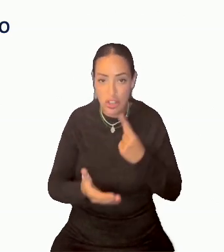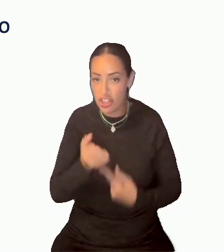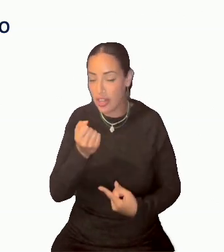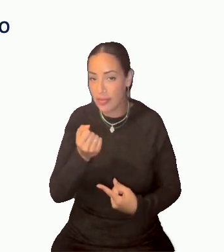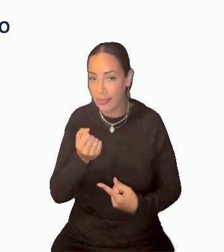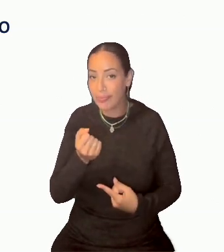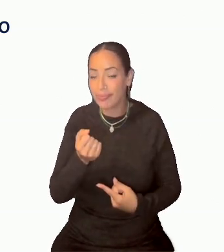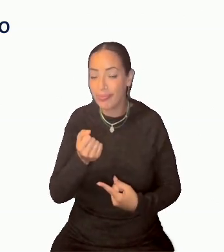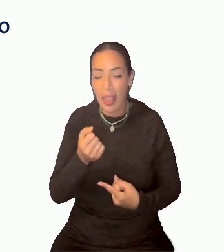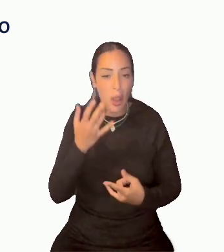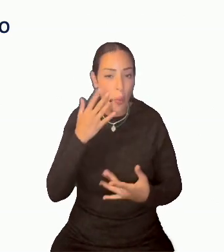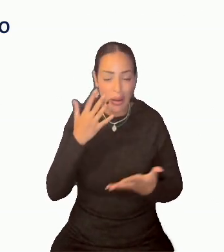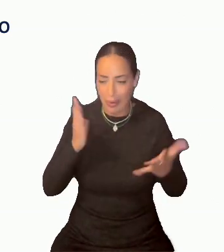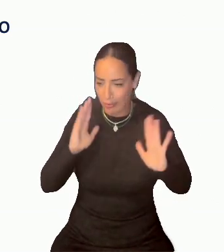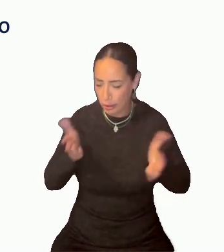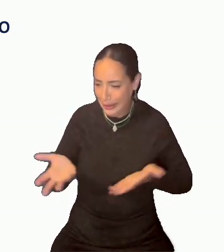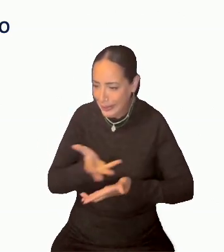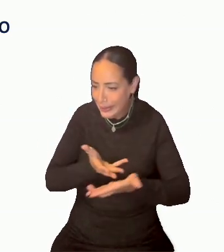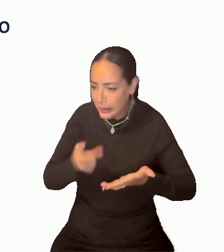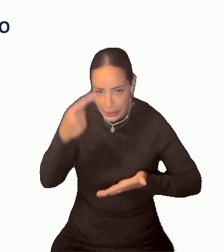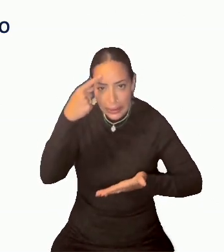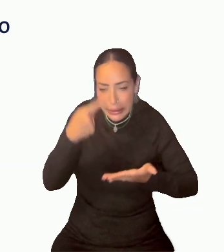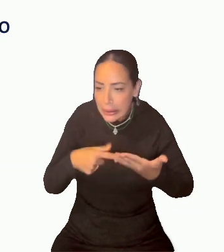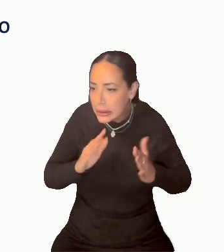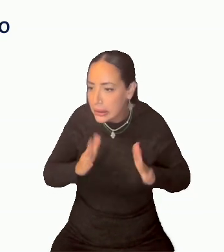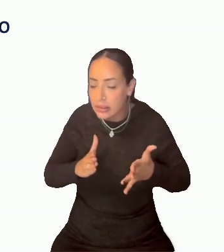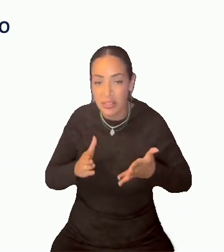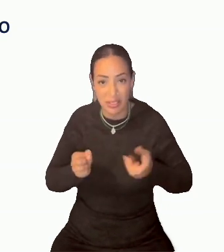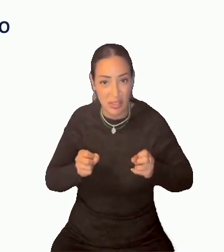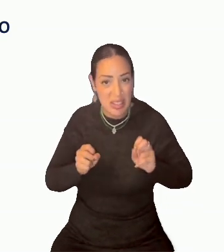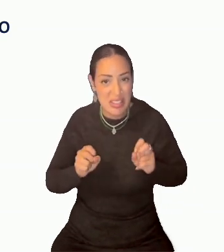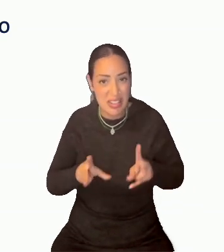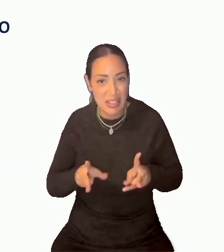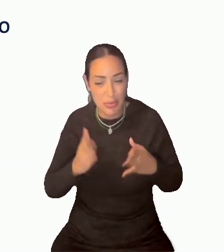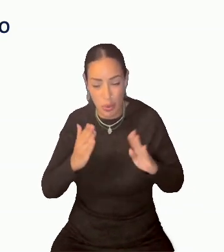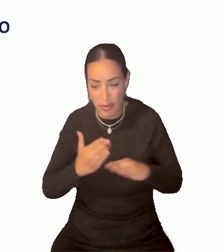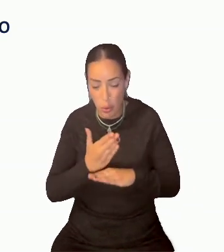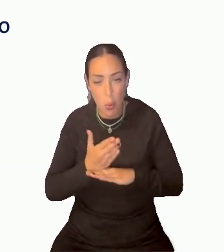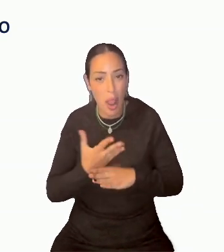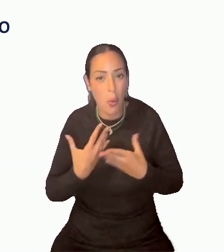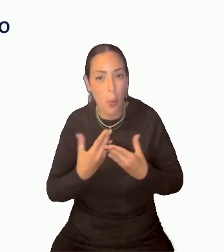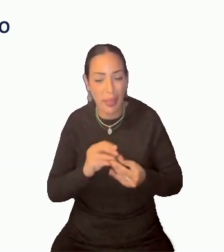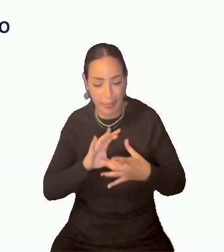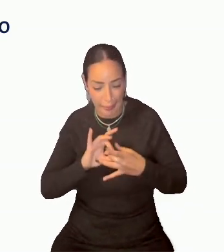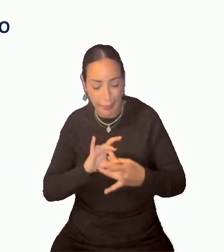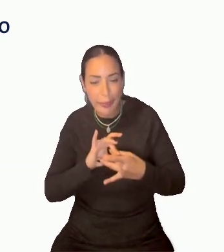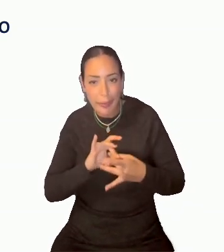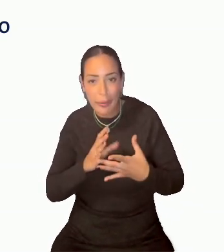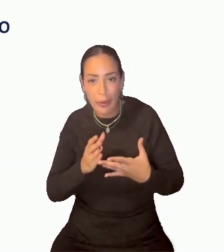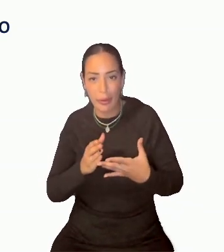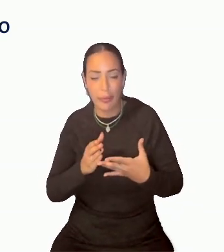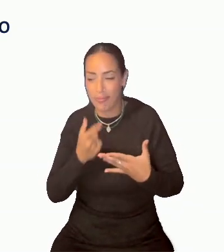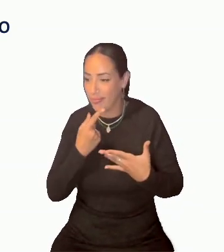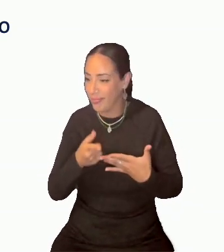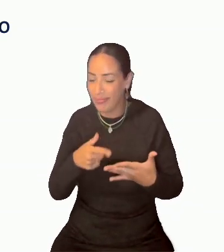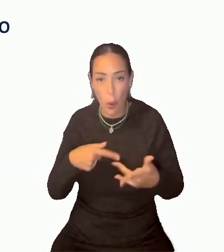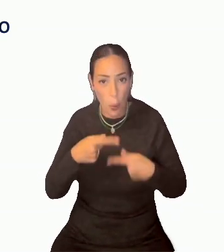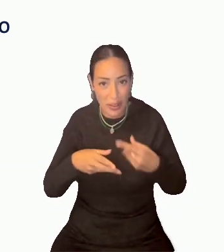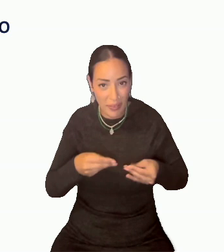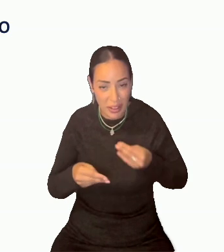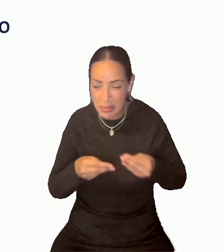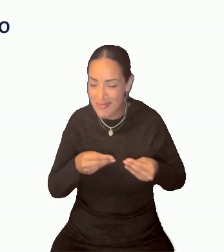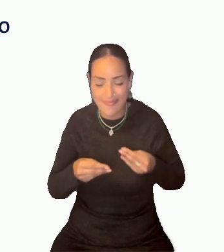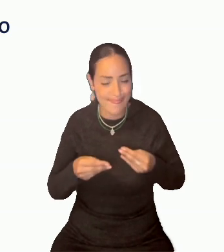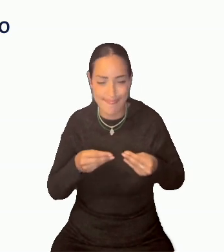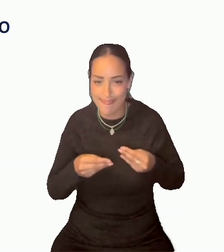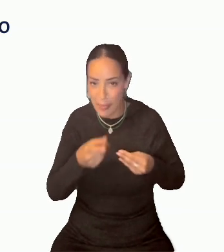discussed or decisions which need to be made, and some of the systems that we work with and within are not always flexible, willing or able to